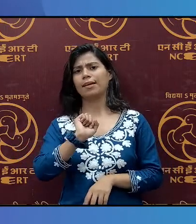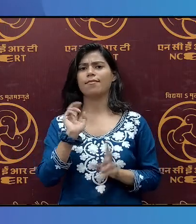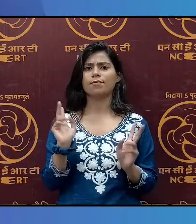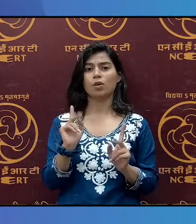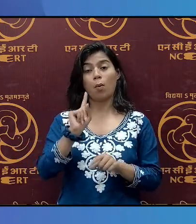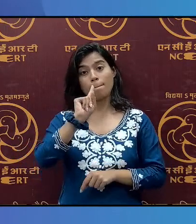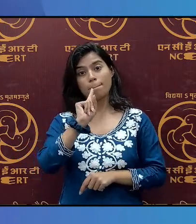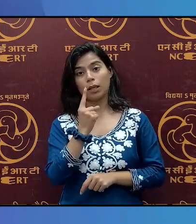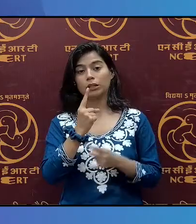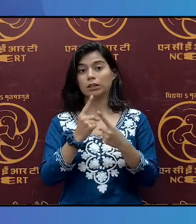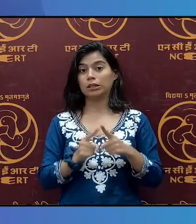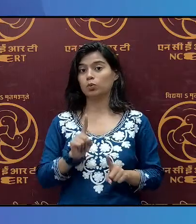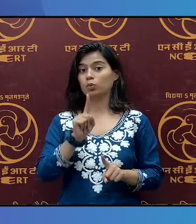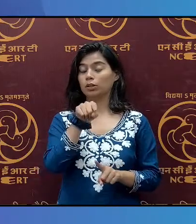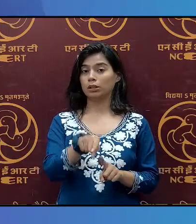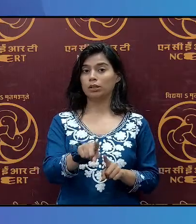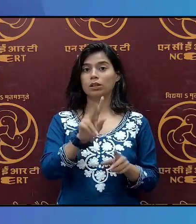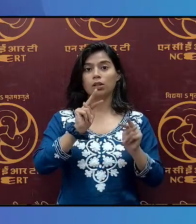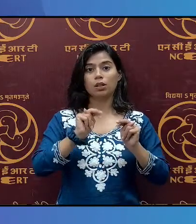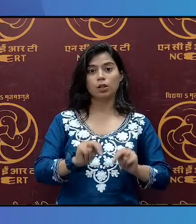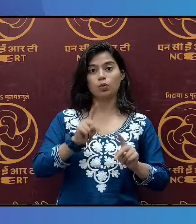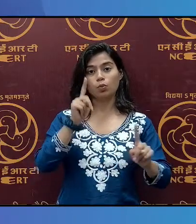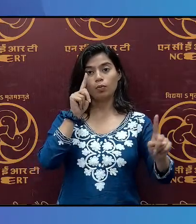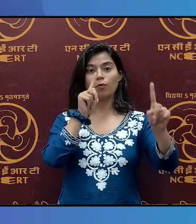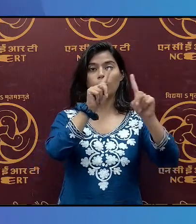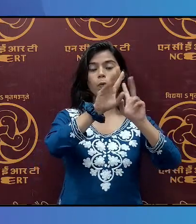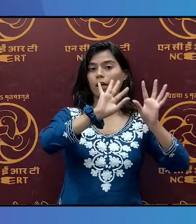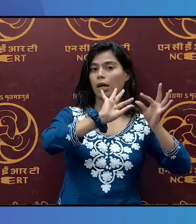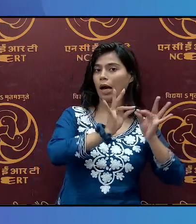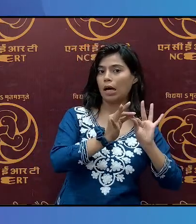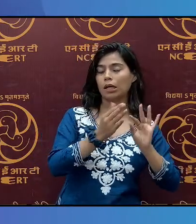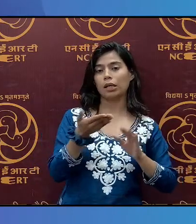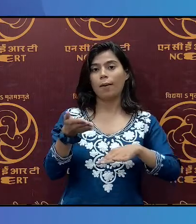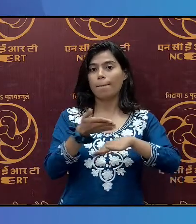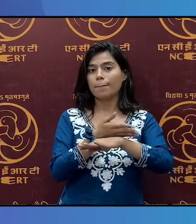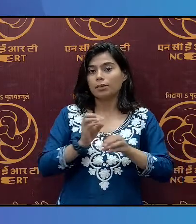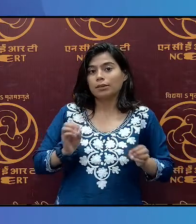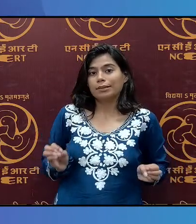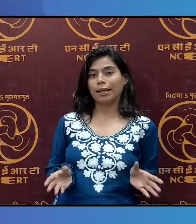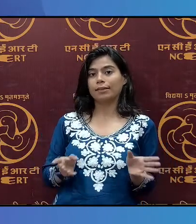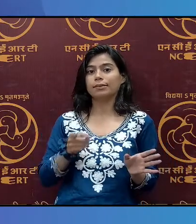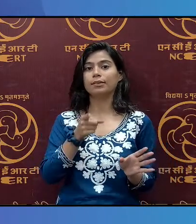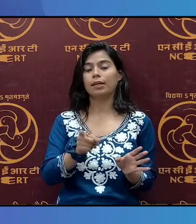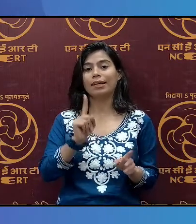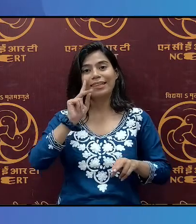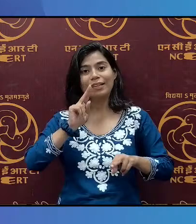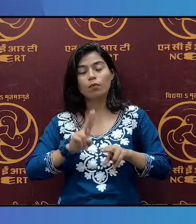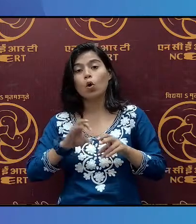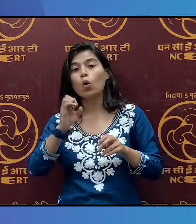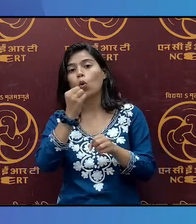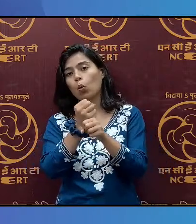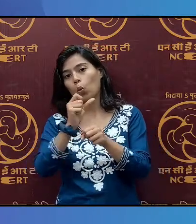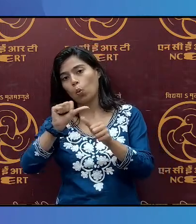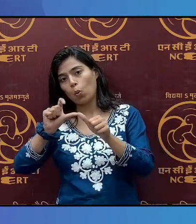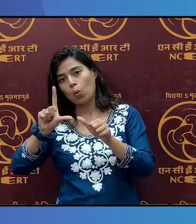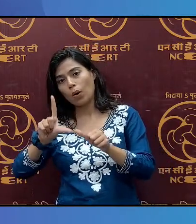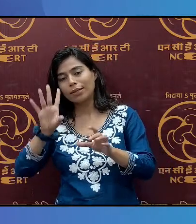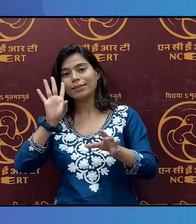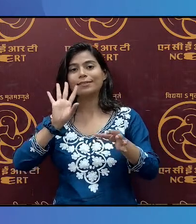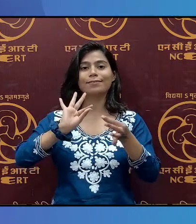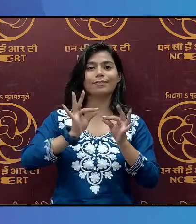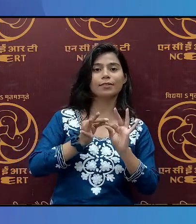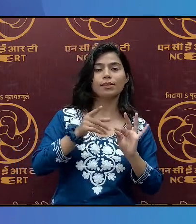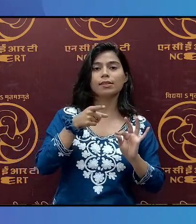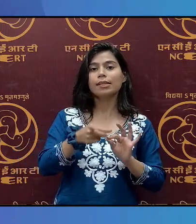fix that ideas as your goals in the beginning. So that means goal fixing will help you to develop